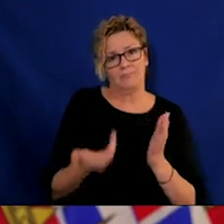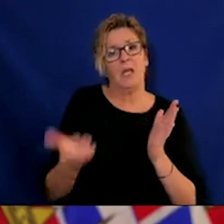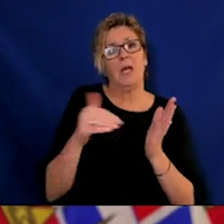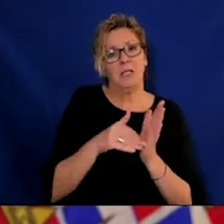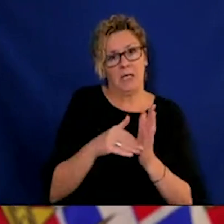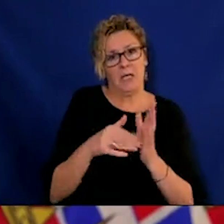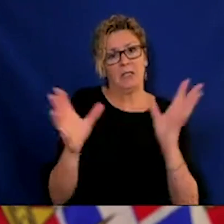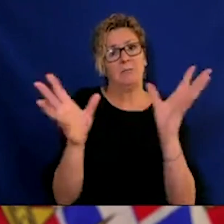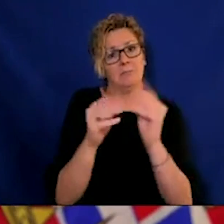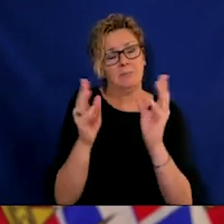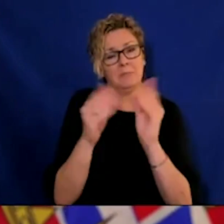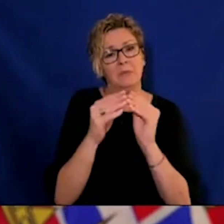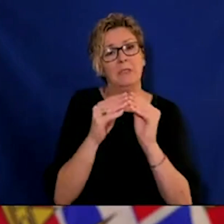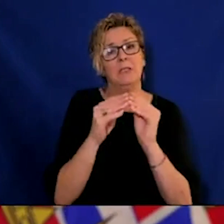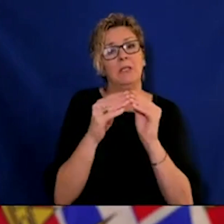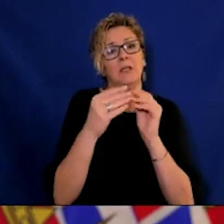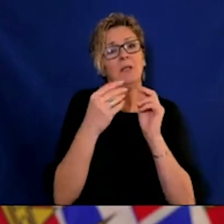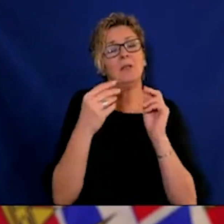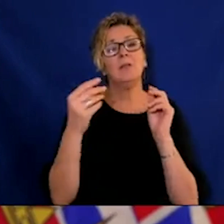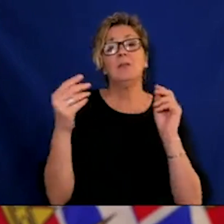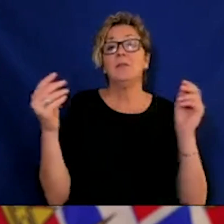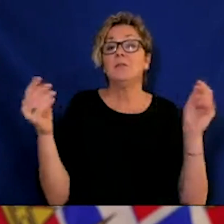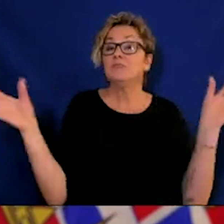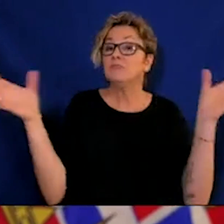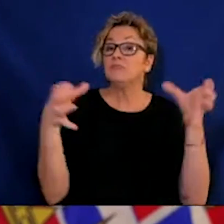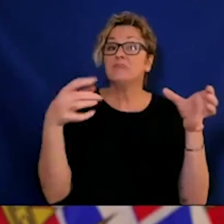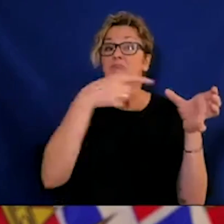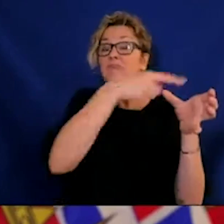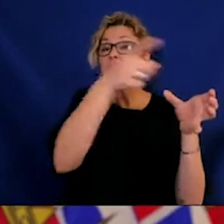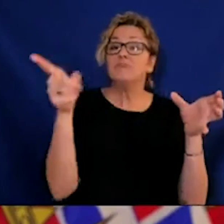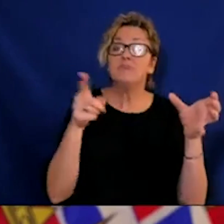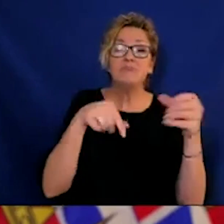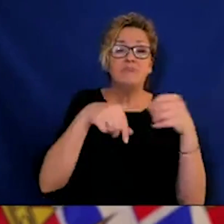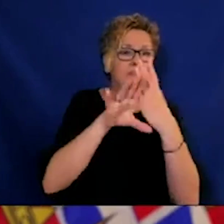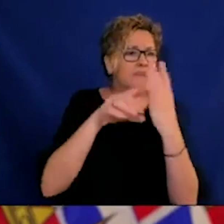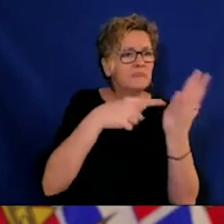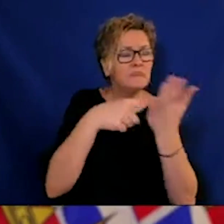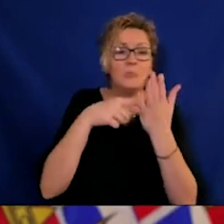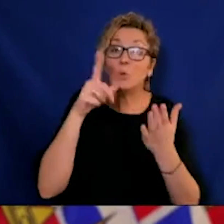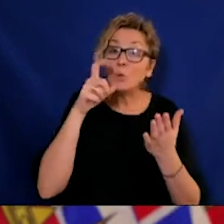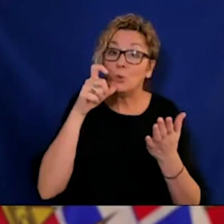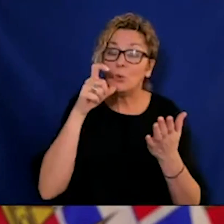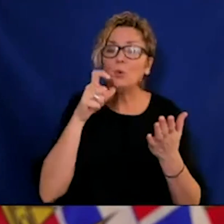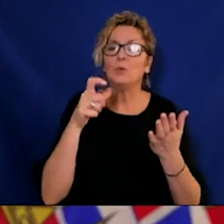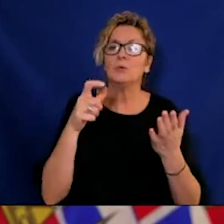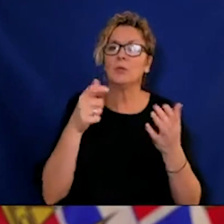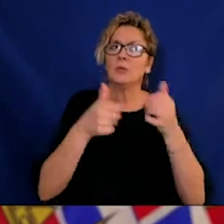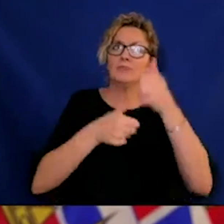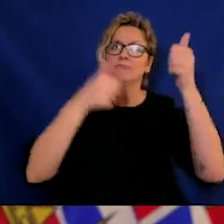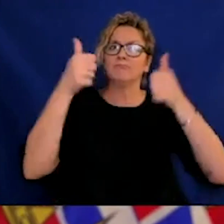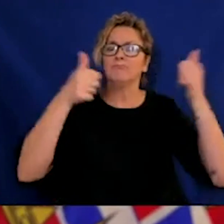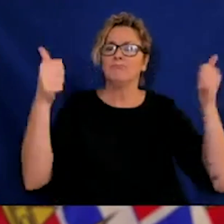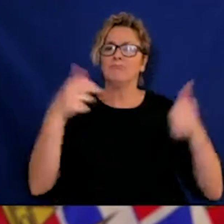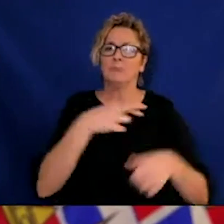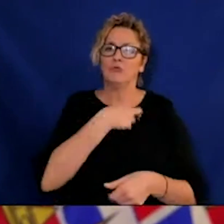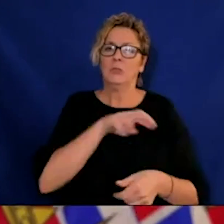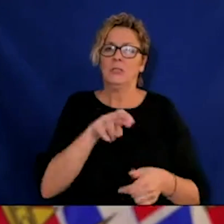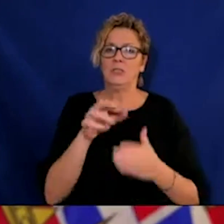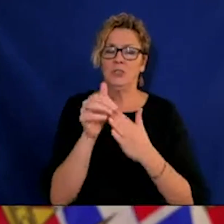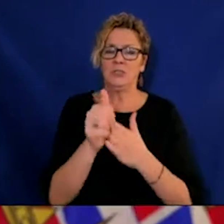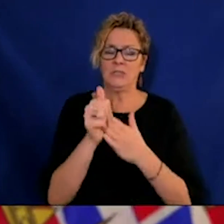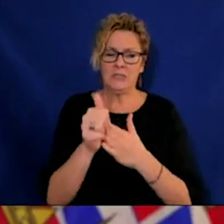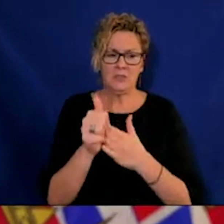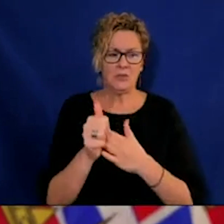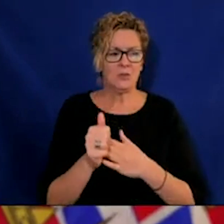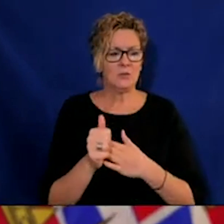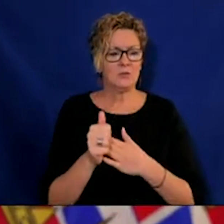dealing with, and was reminded in many ways that faith is not a building, that it's not about Sunday mornings,